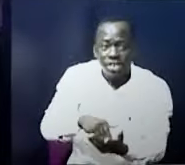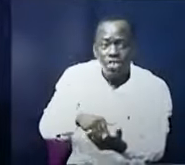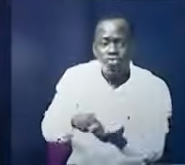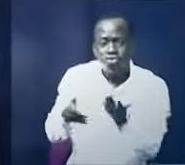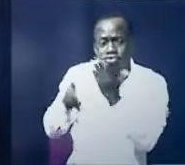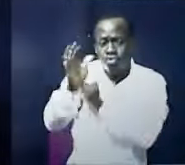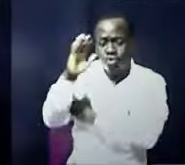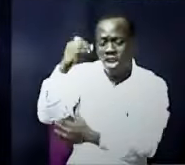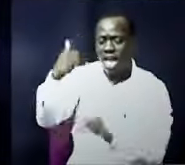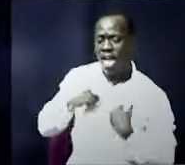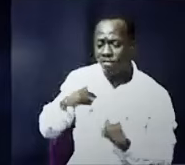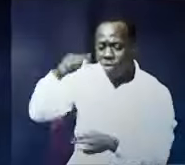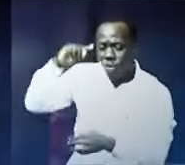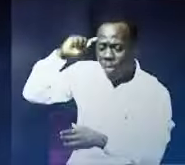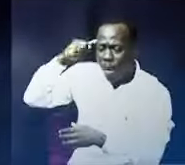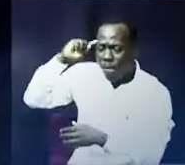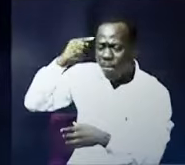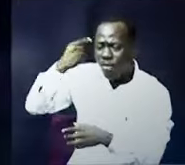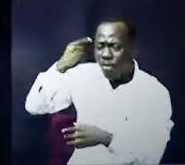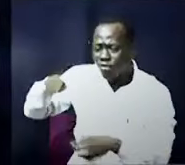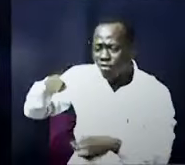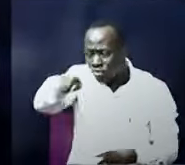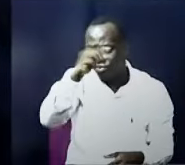when he